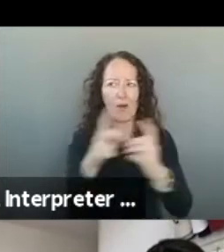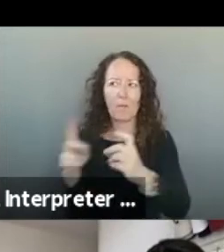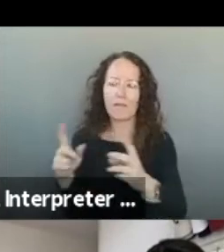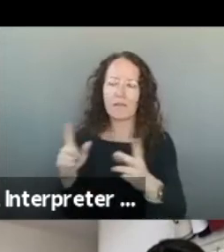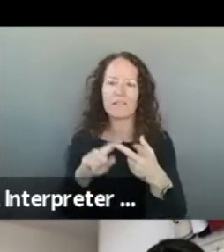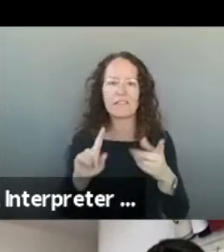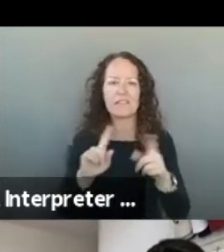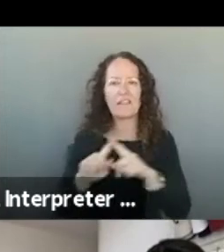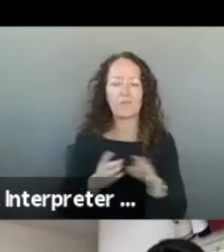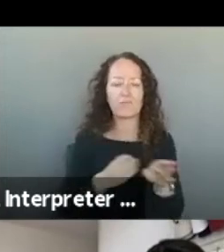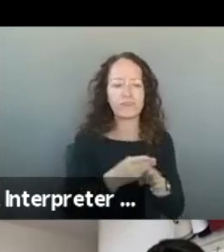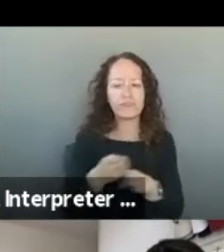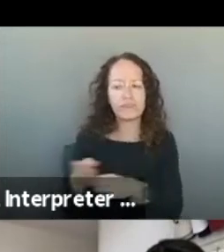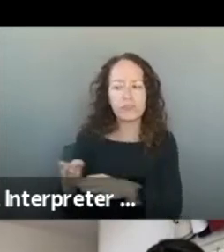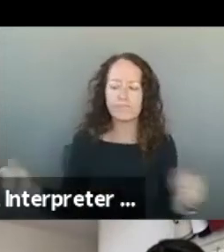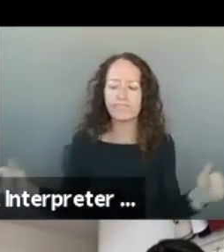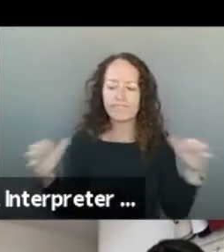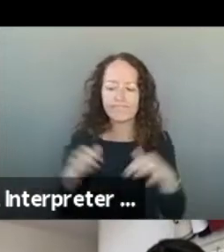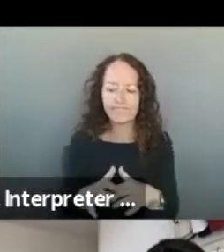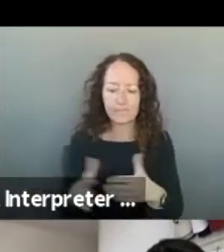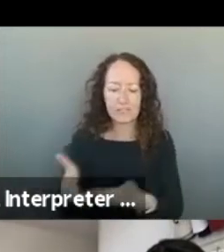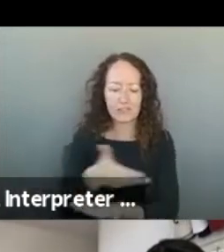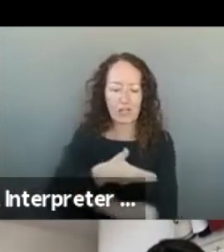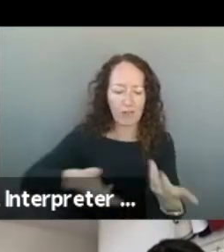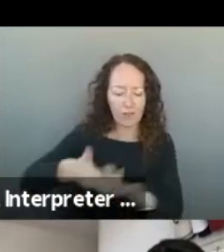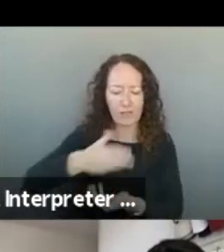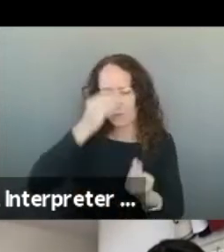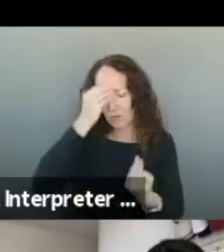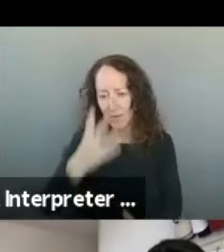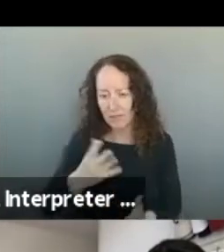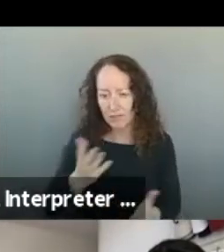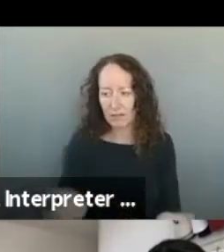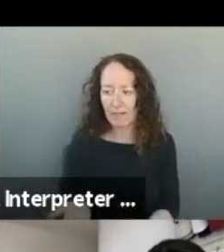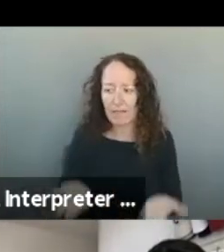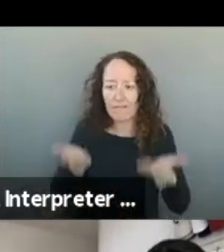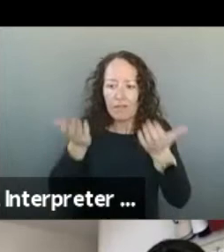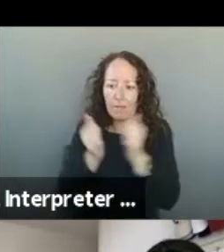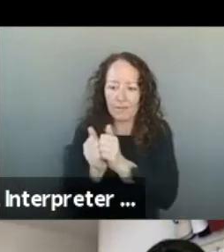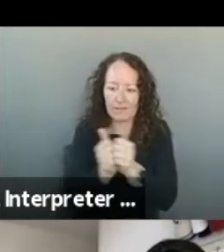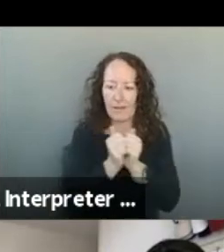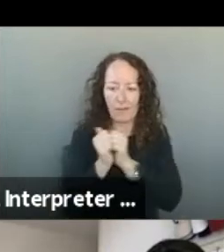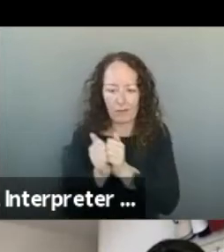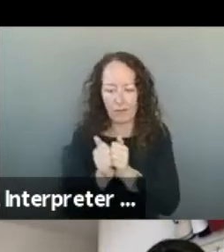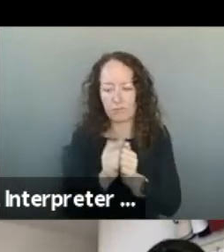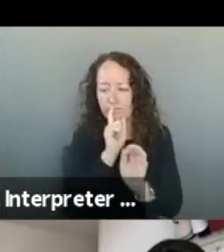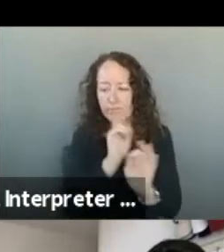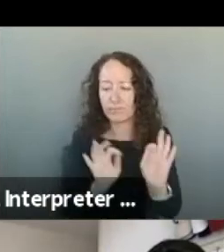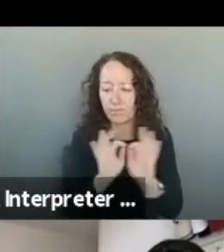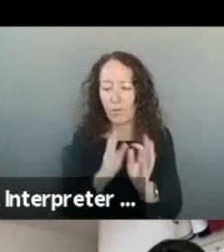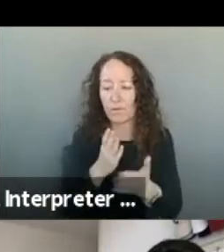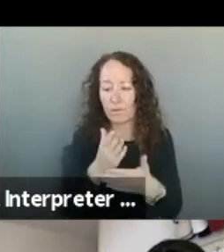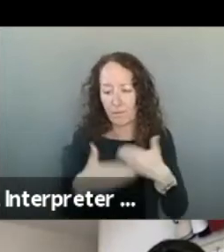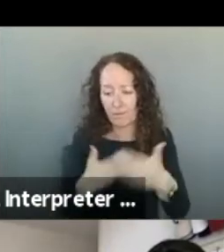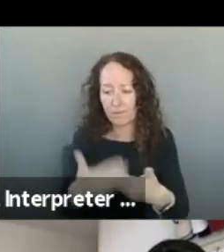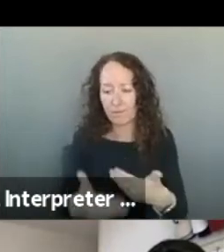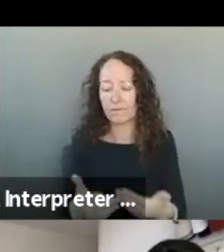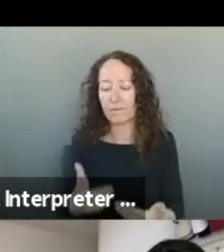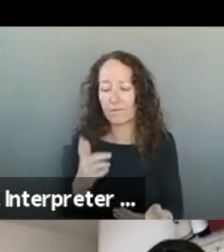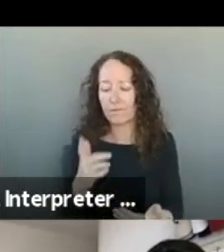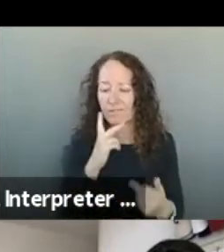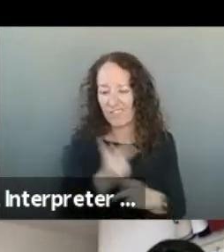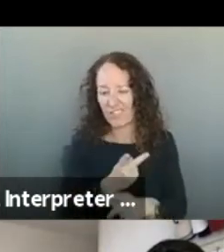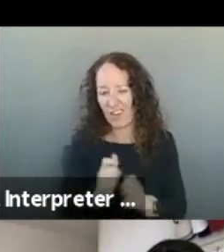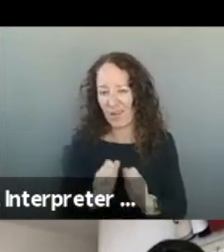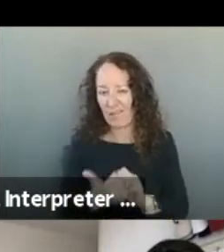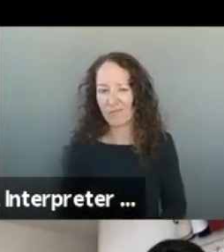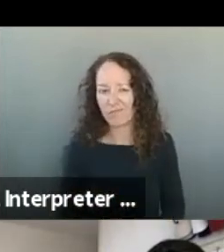sharing information that can be lifted up together is a really important strategy to figure out.